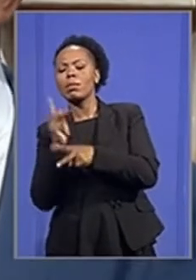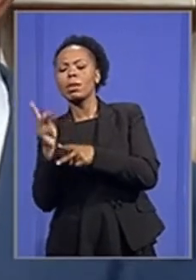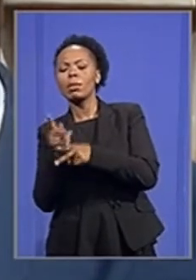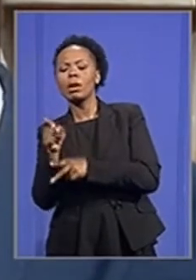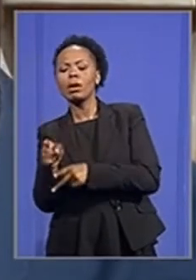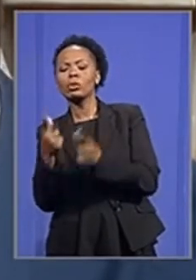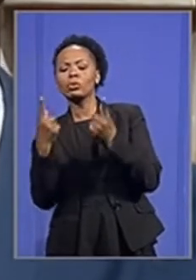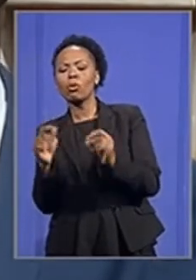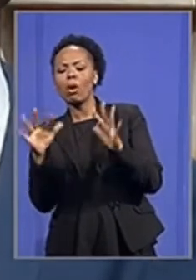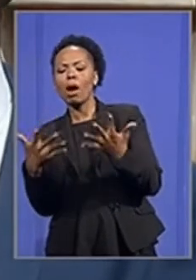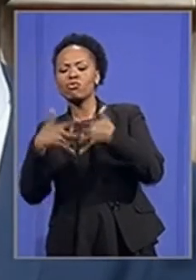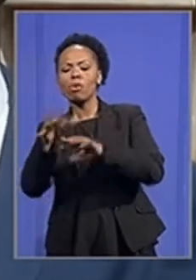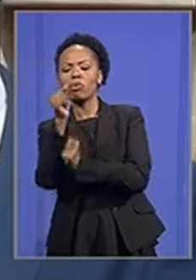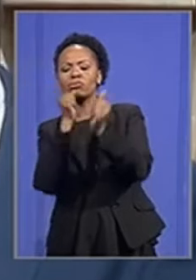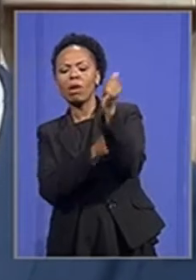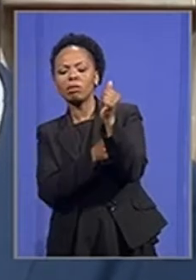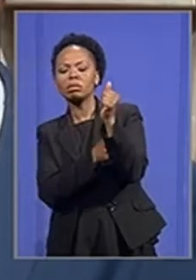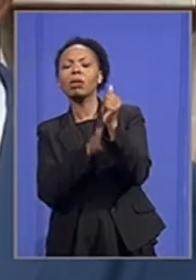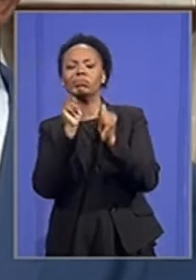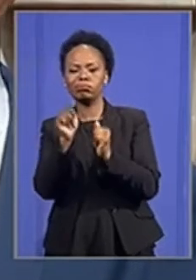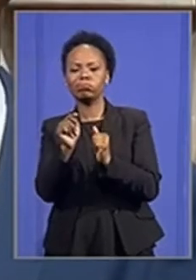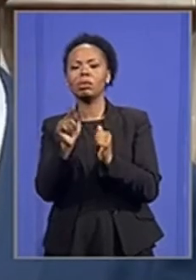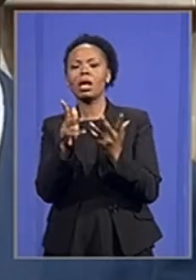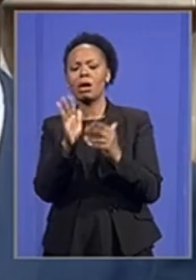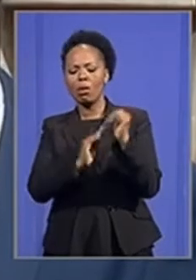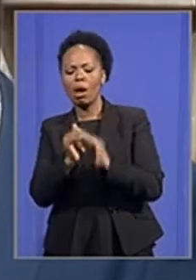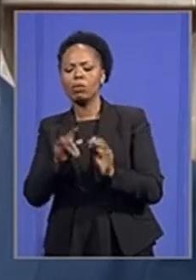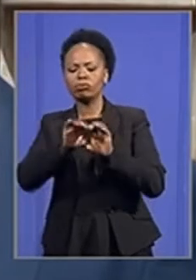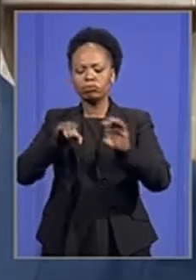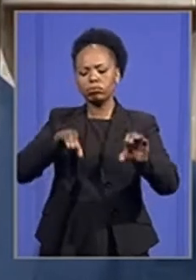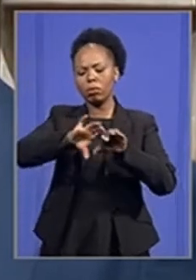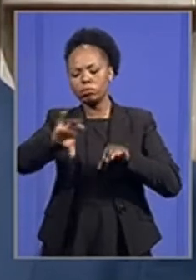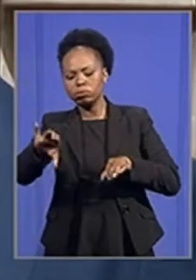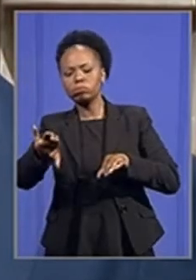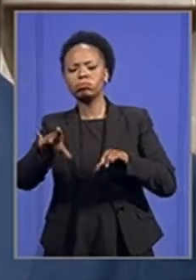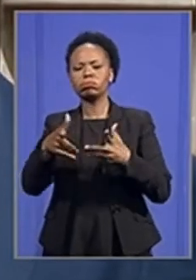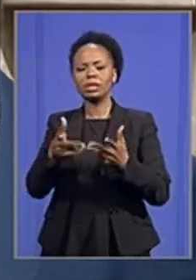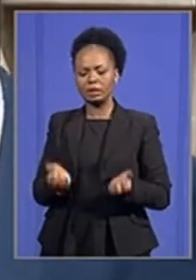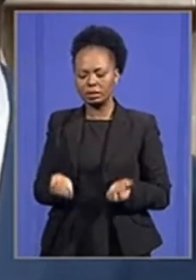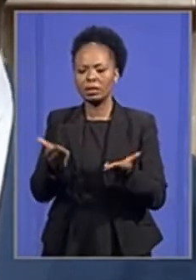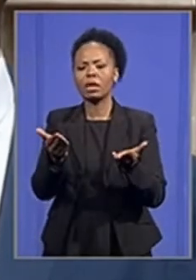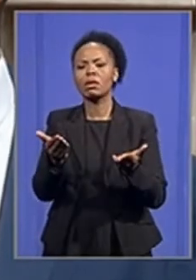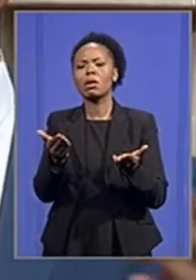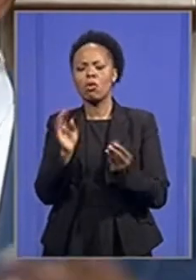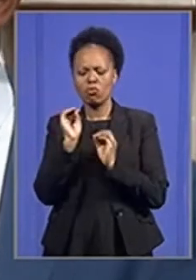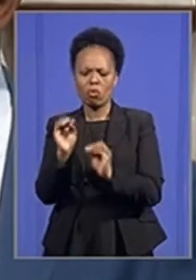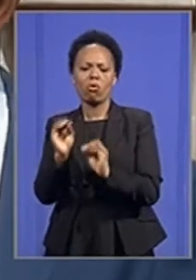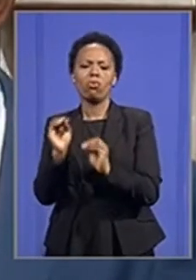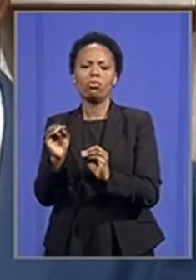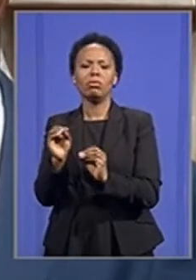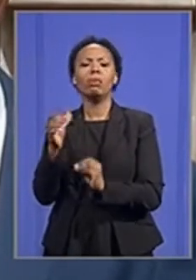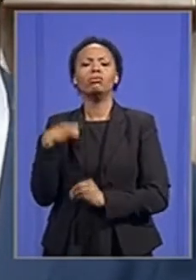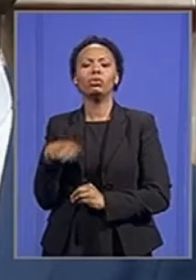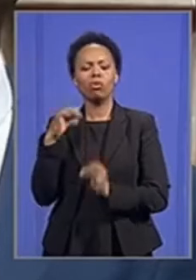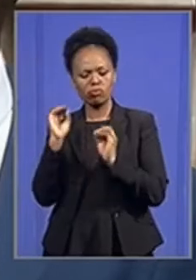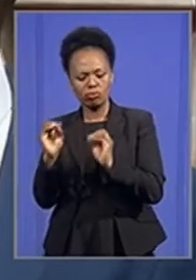ya meago, infrastructure le go tsenya maano a o tirisong. Re go tsaya